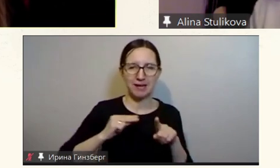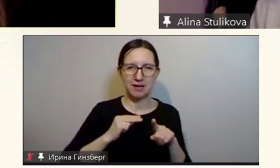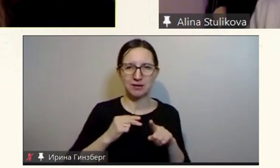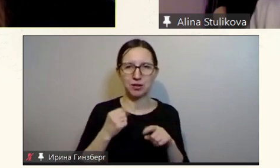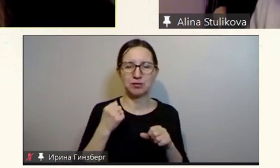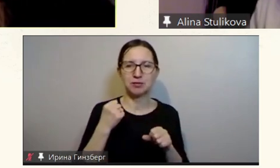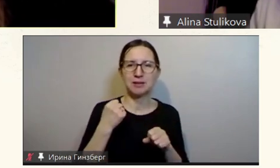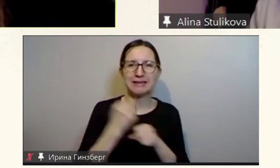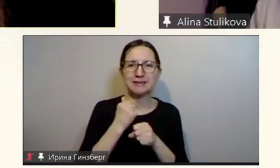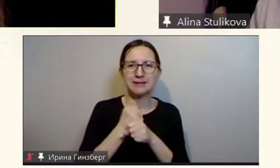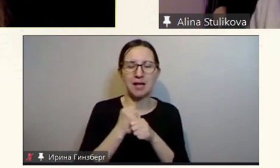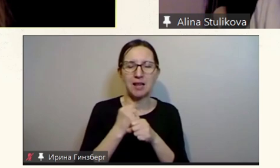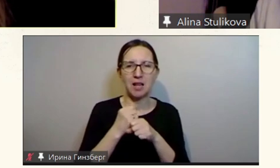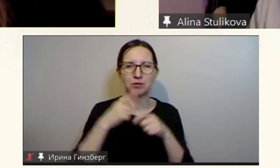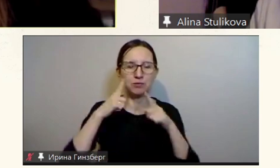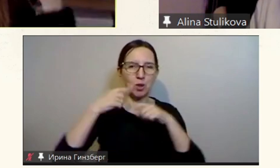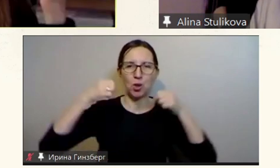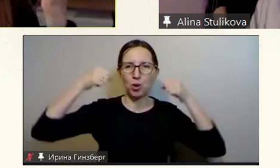on the ceiling.